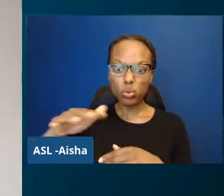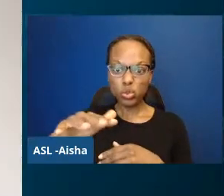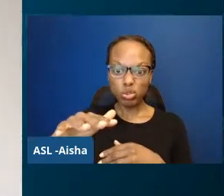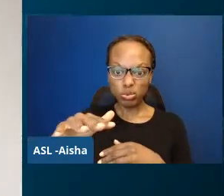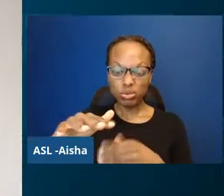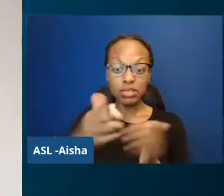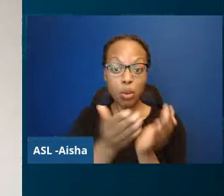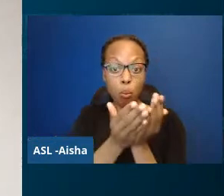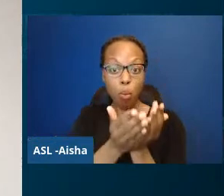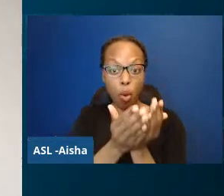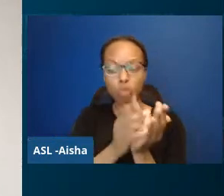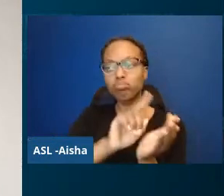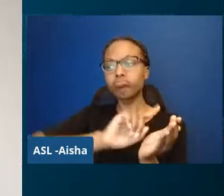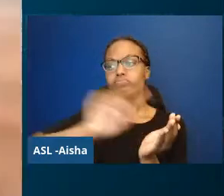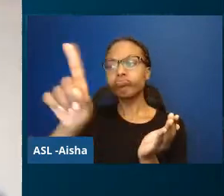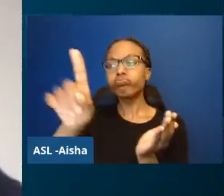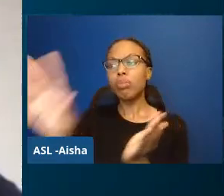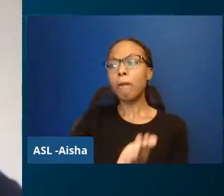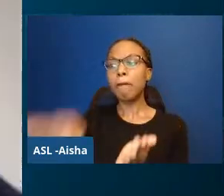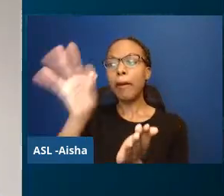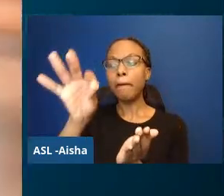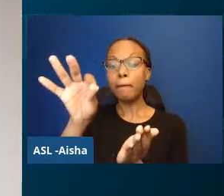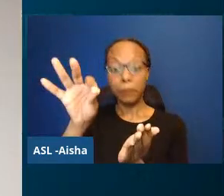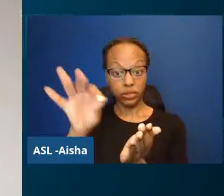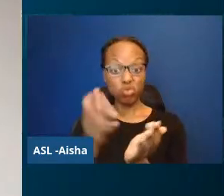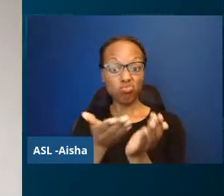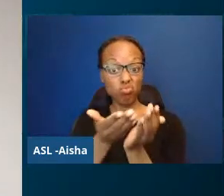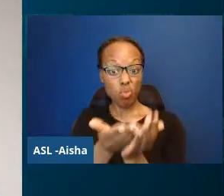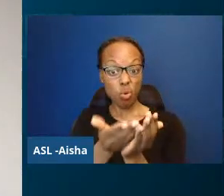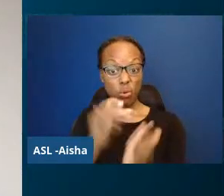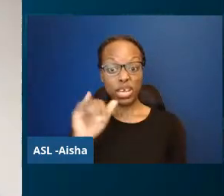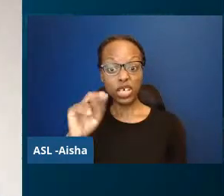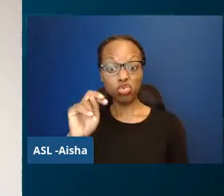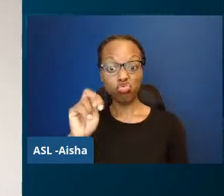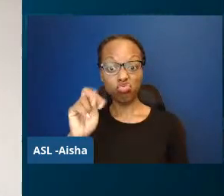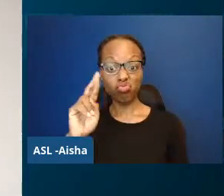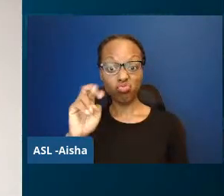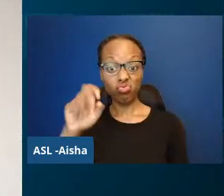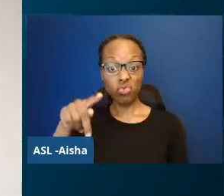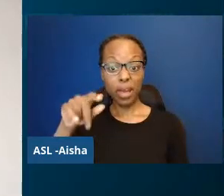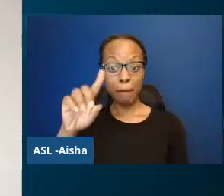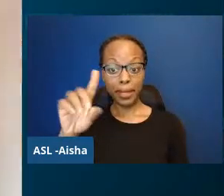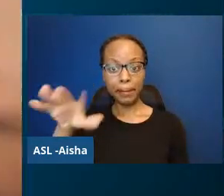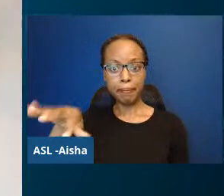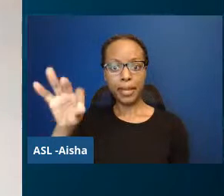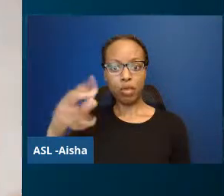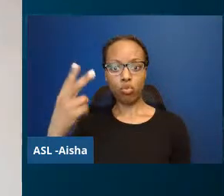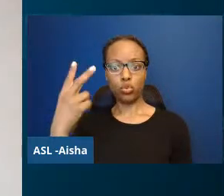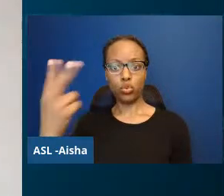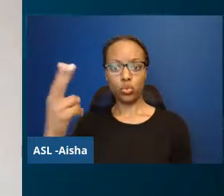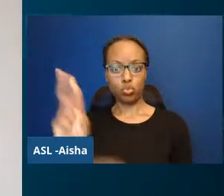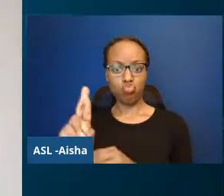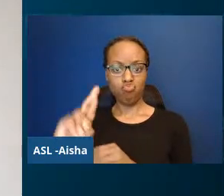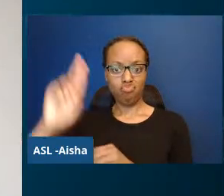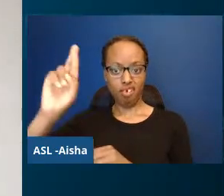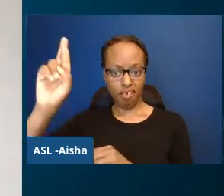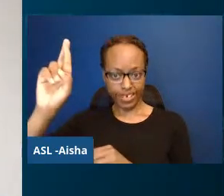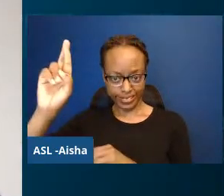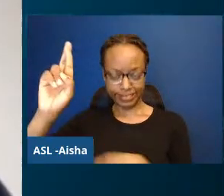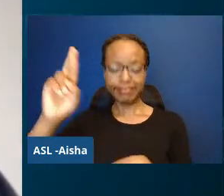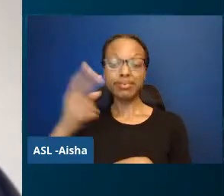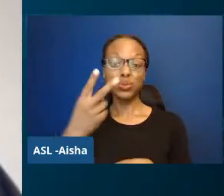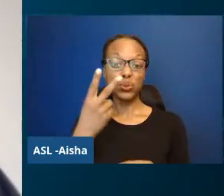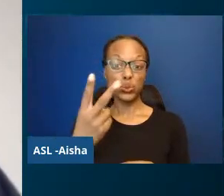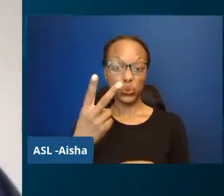2 capsules after they returned, and astronauts, after they returned from outer space. And that's our connection to outer space. That's why we